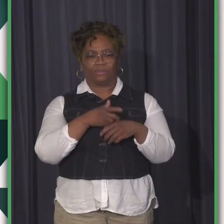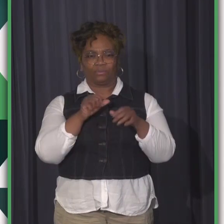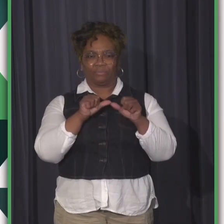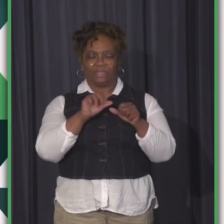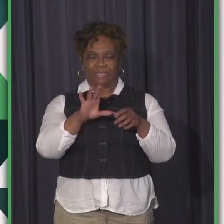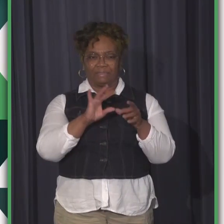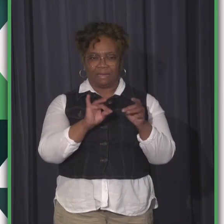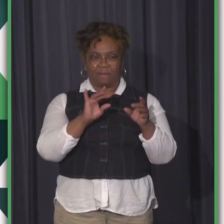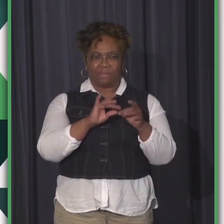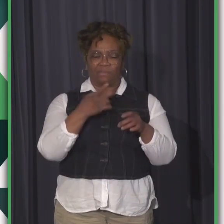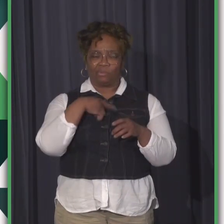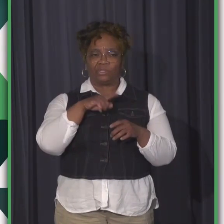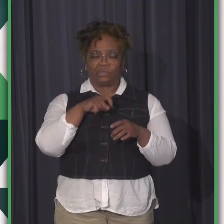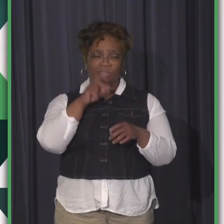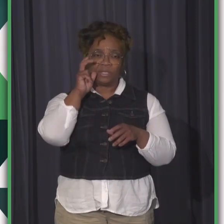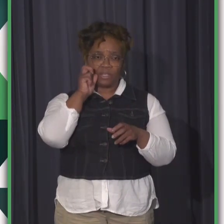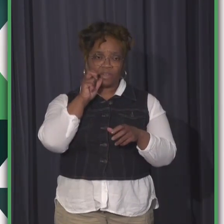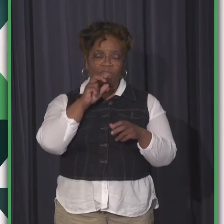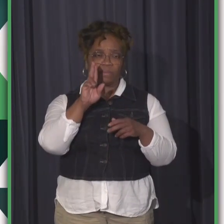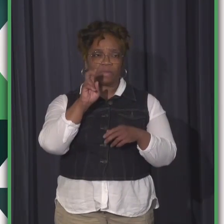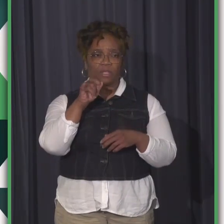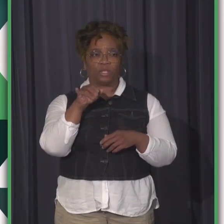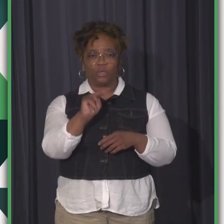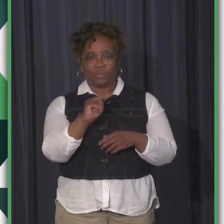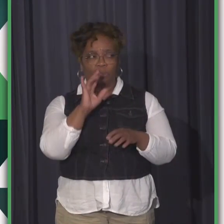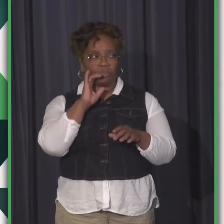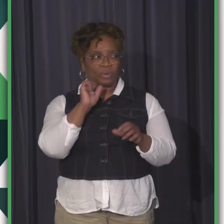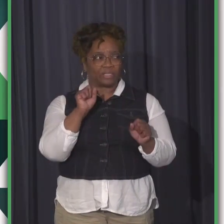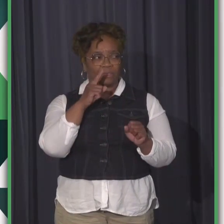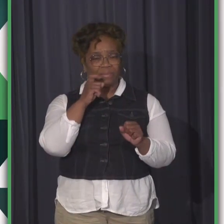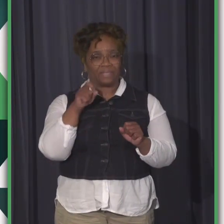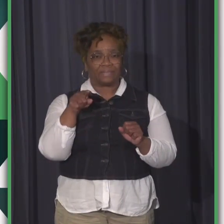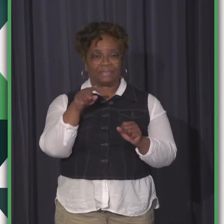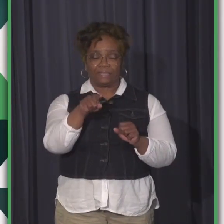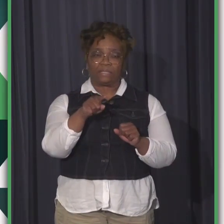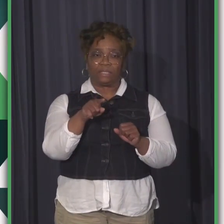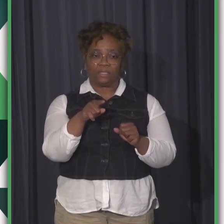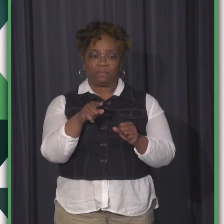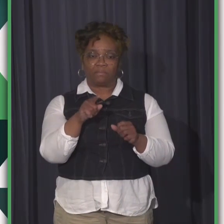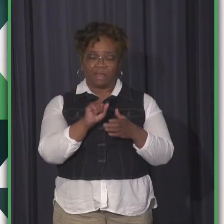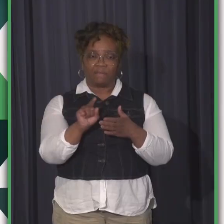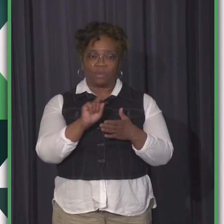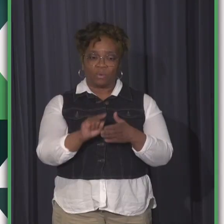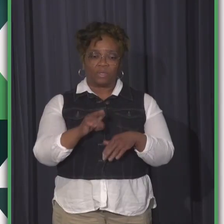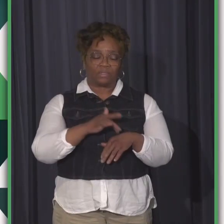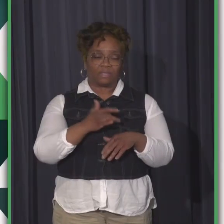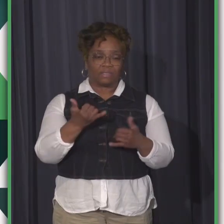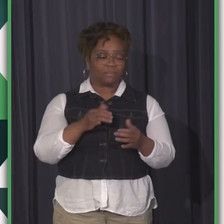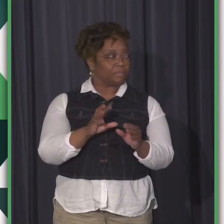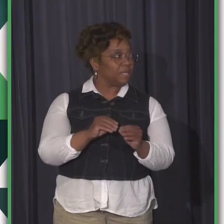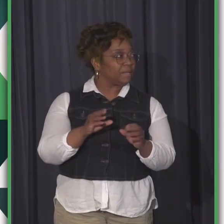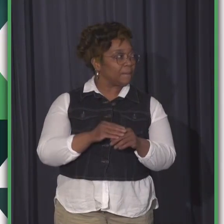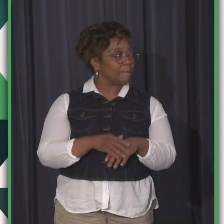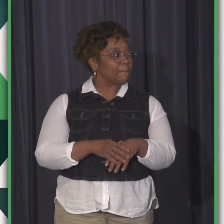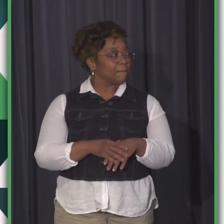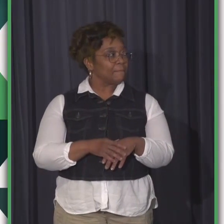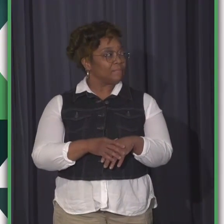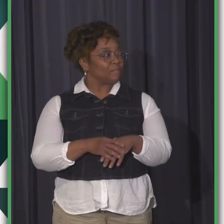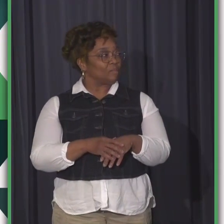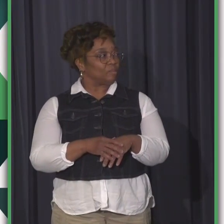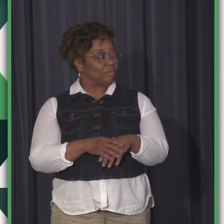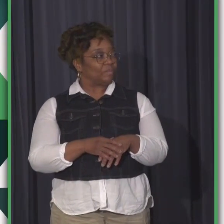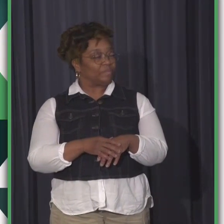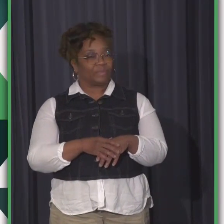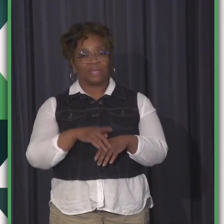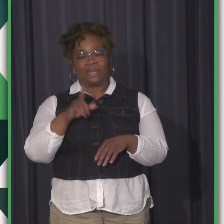president, especially the fact that he takes time to come to these meetings every week. And he's always treated. In fact, he